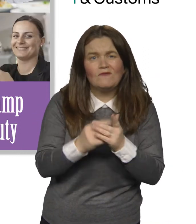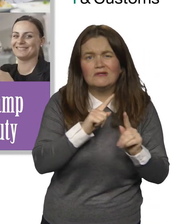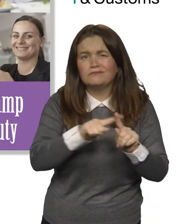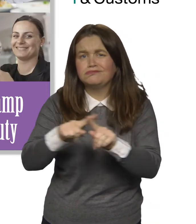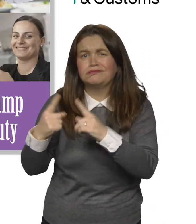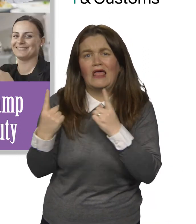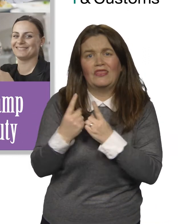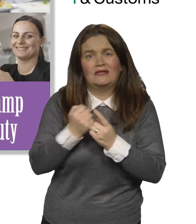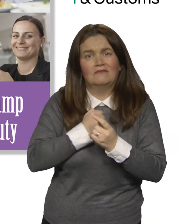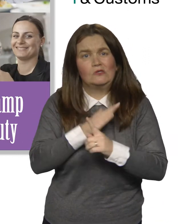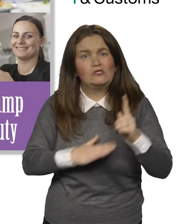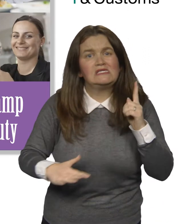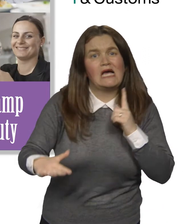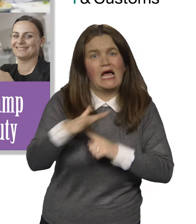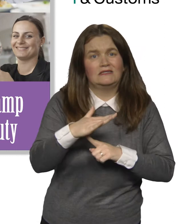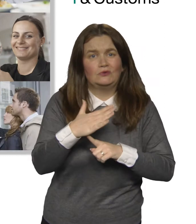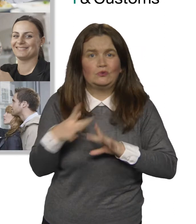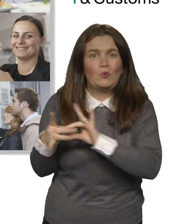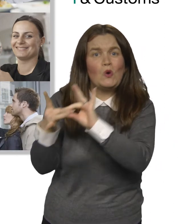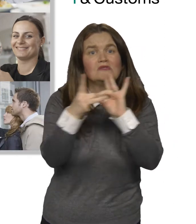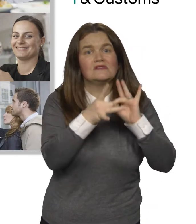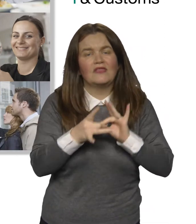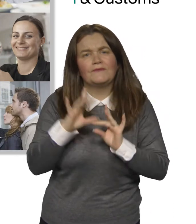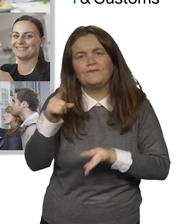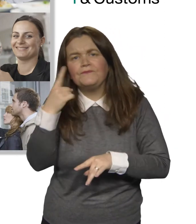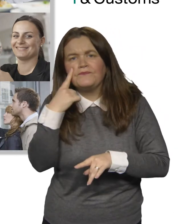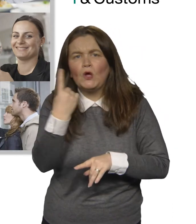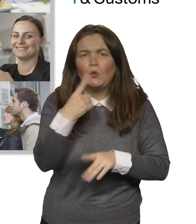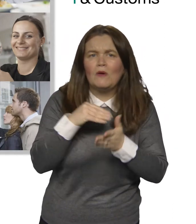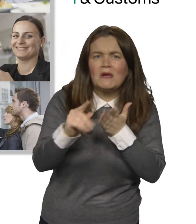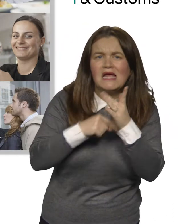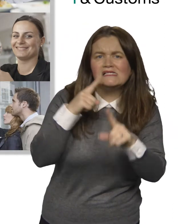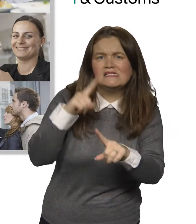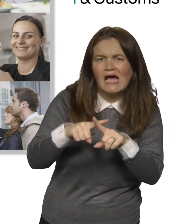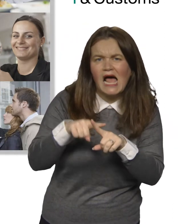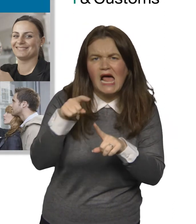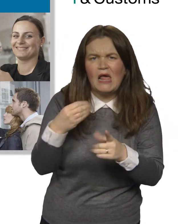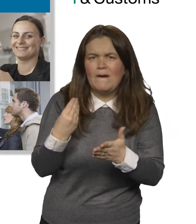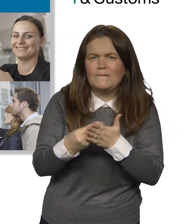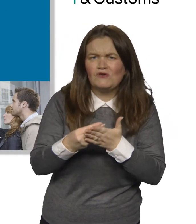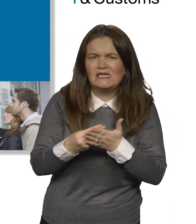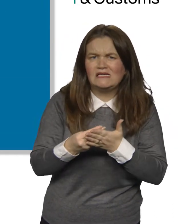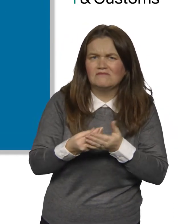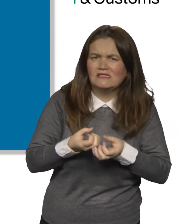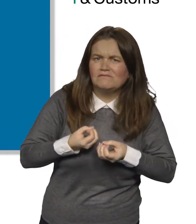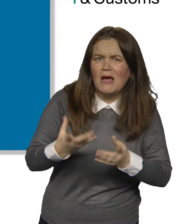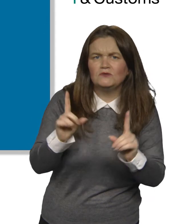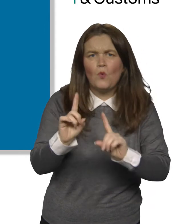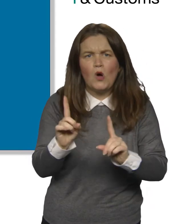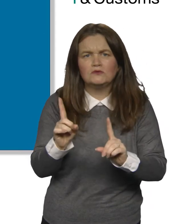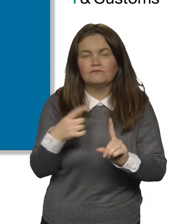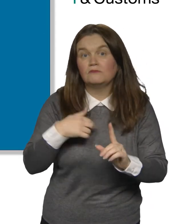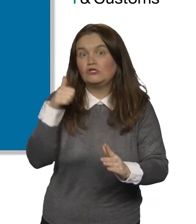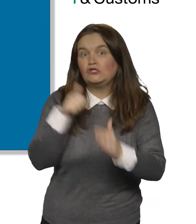society needs to work properly. Now, let's look at who pays taxes and how that money's